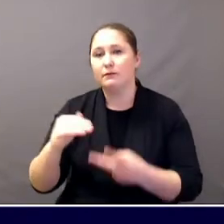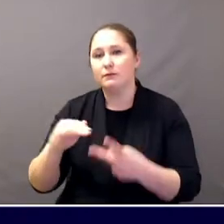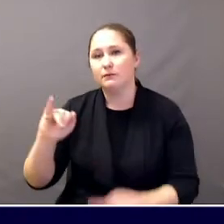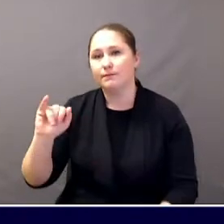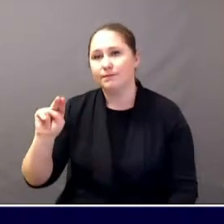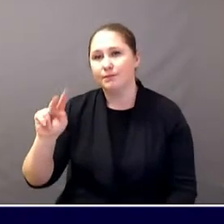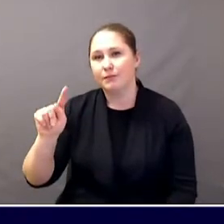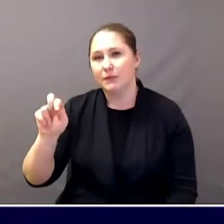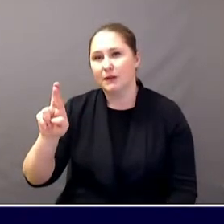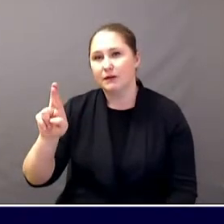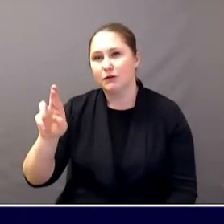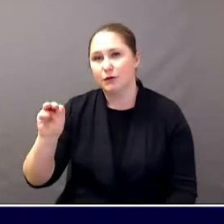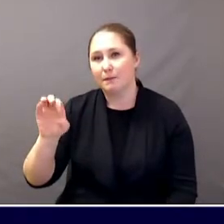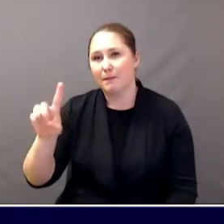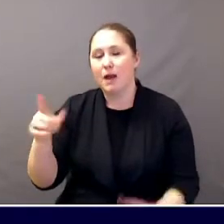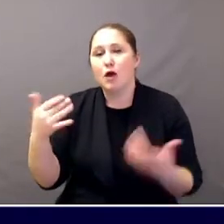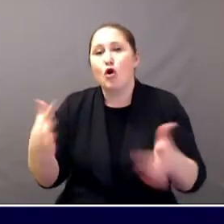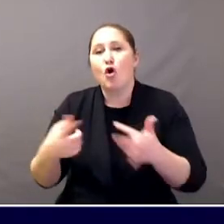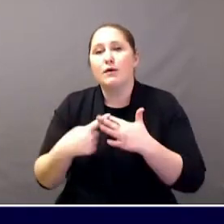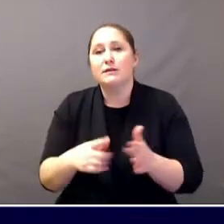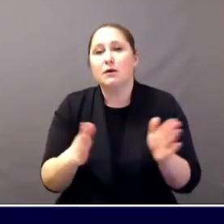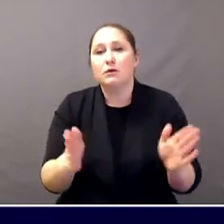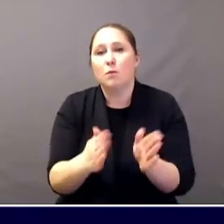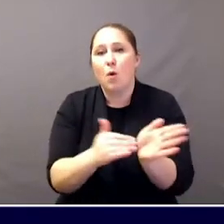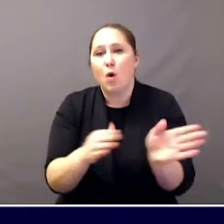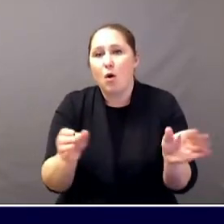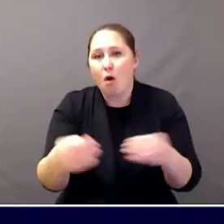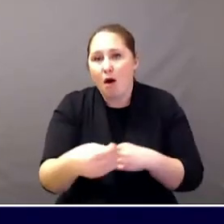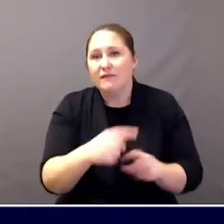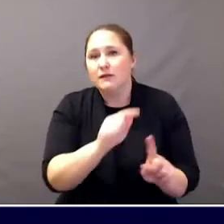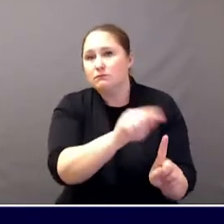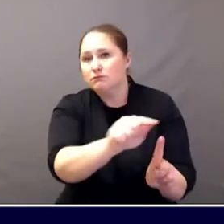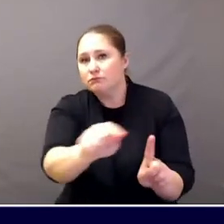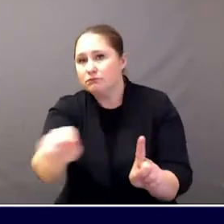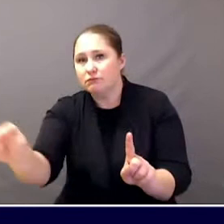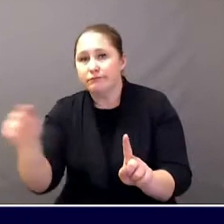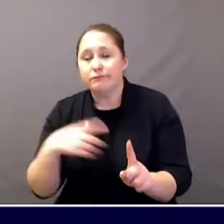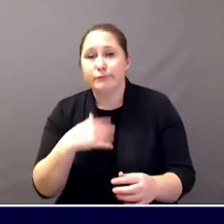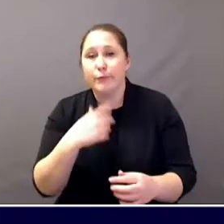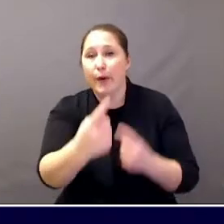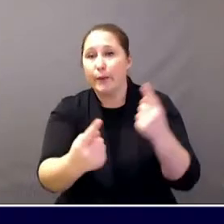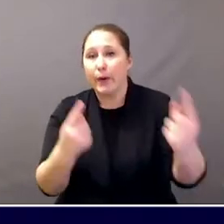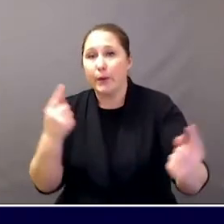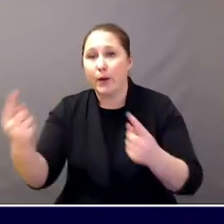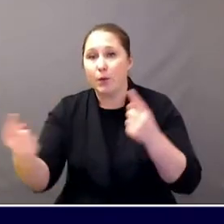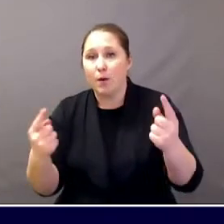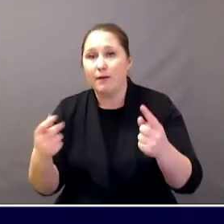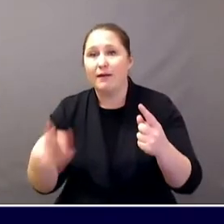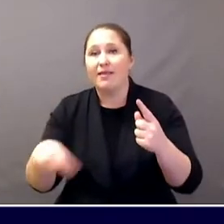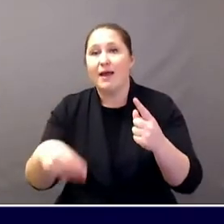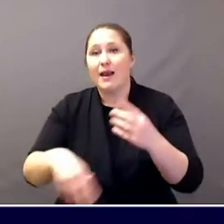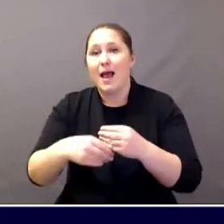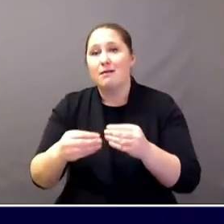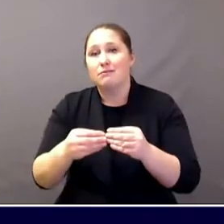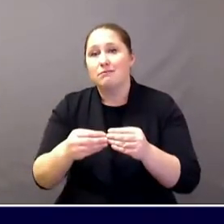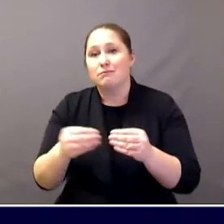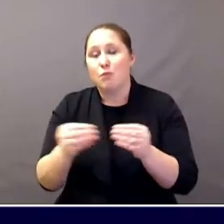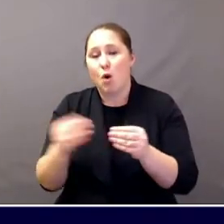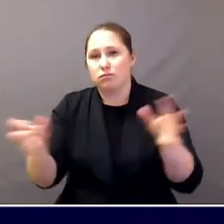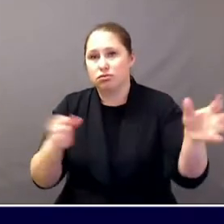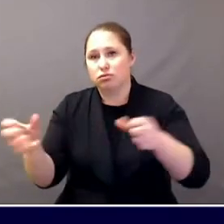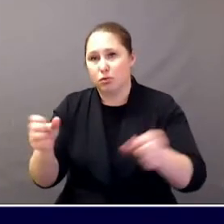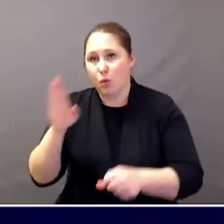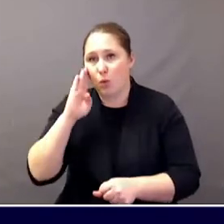community-based providers, those physicians who are solo practices who are too small to get 100 doses of